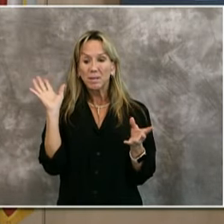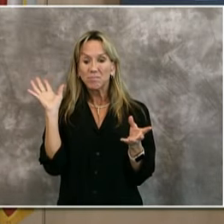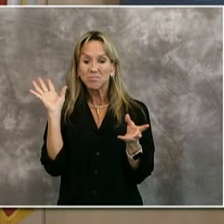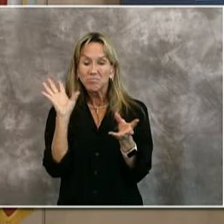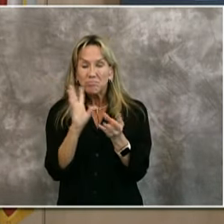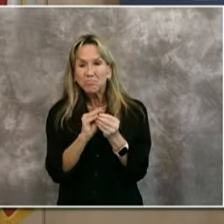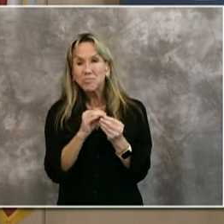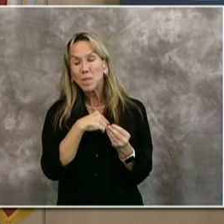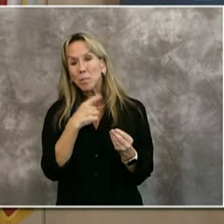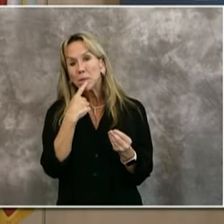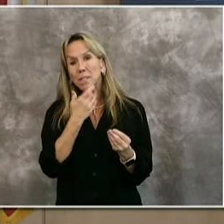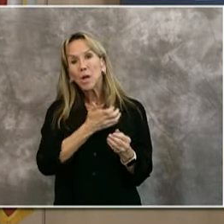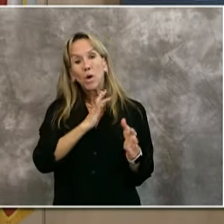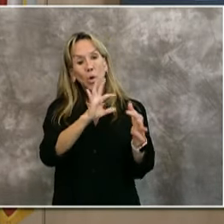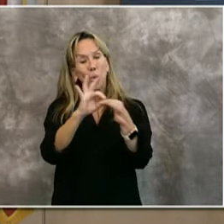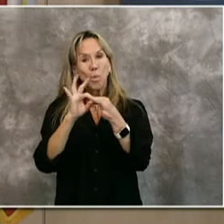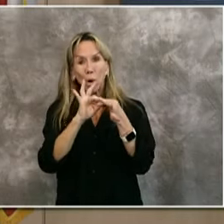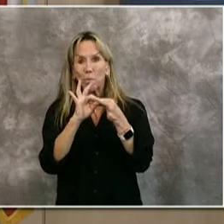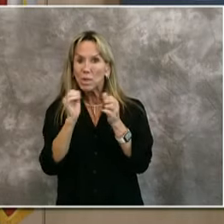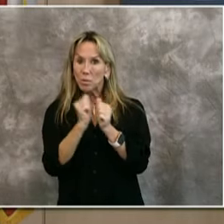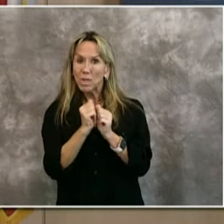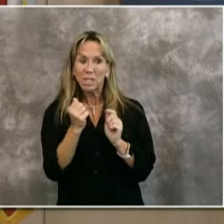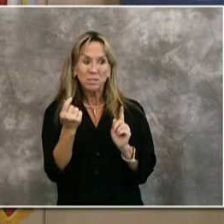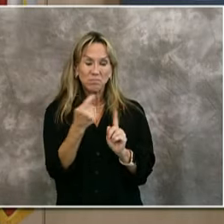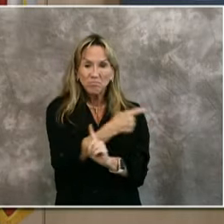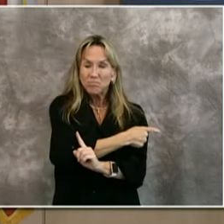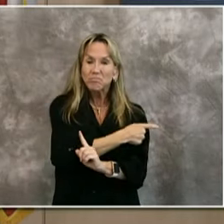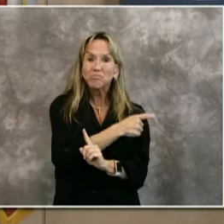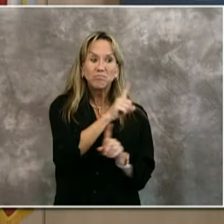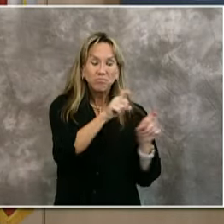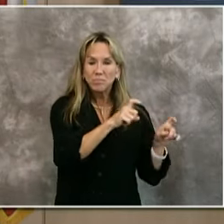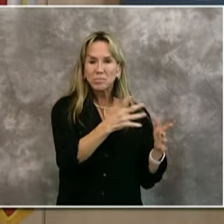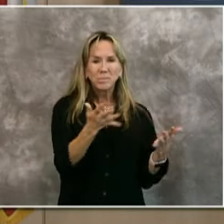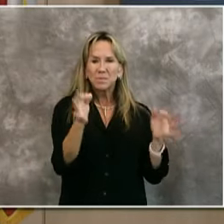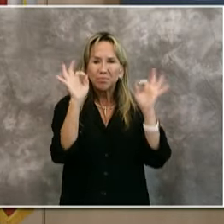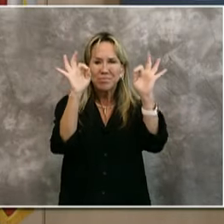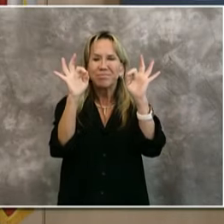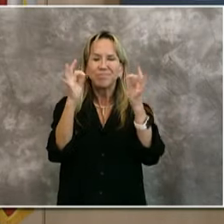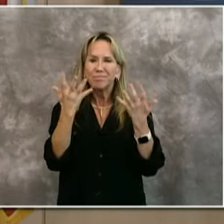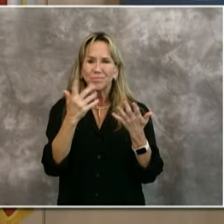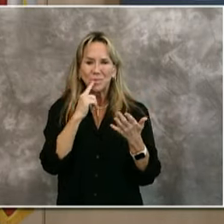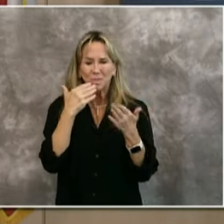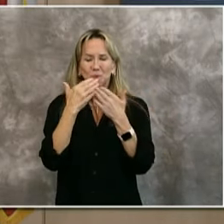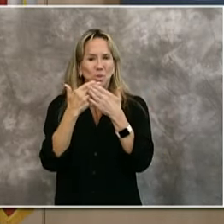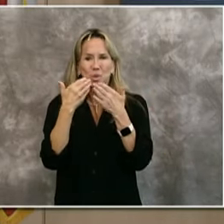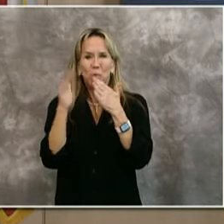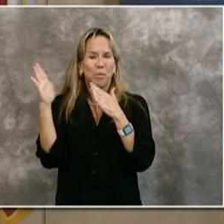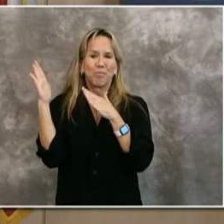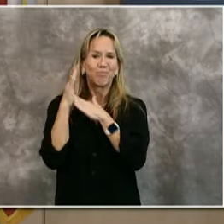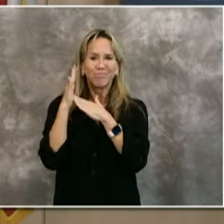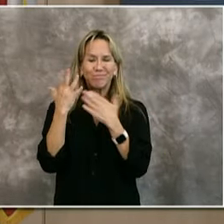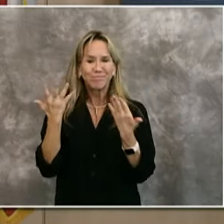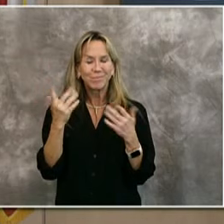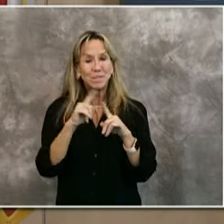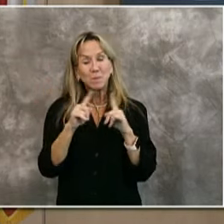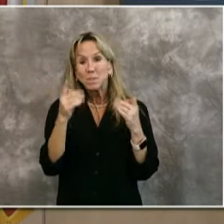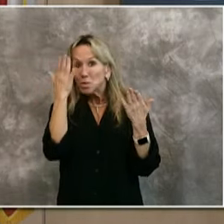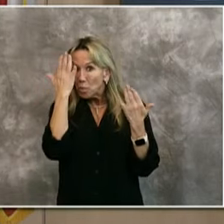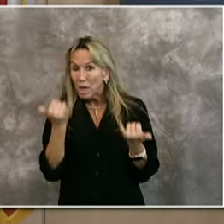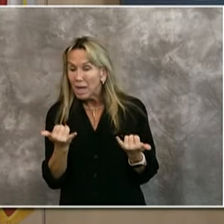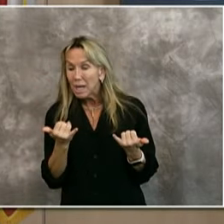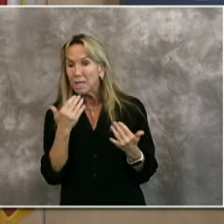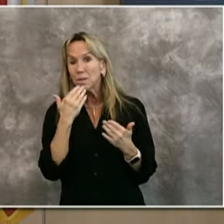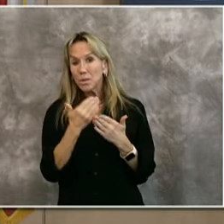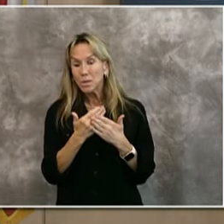that our cooperation is good to excellent, and that, again, part of the reason it's good is